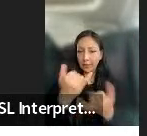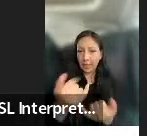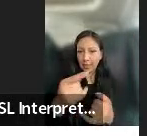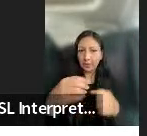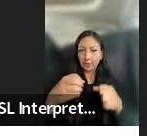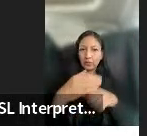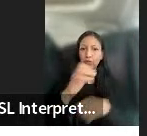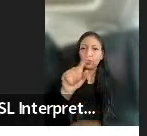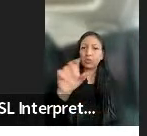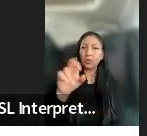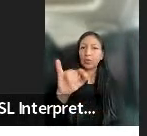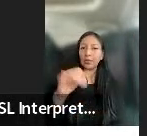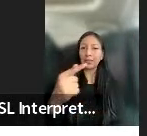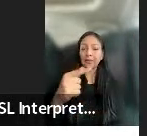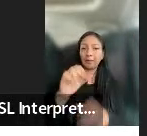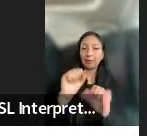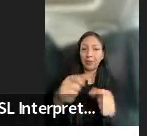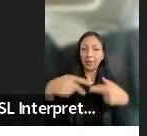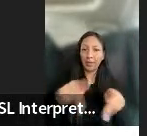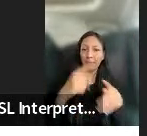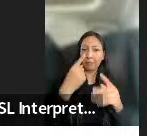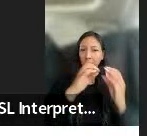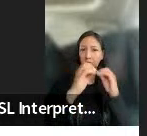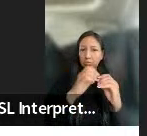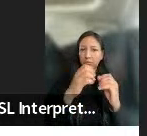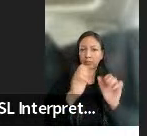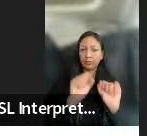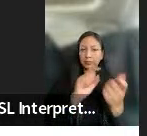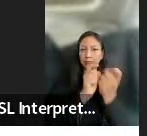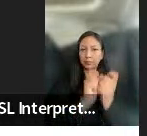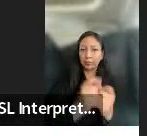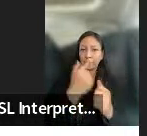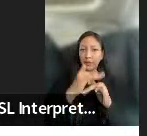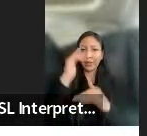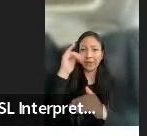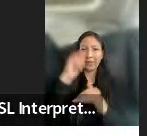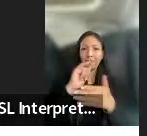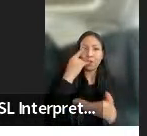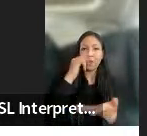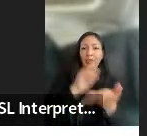allow modification or adjustment of those height limits.